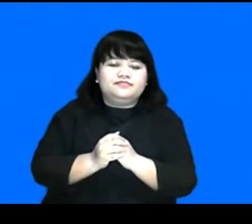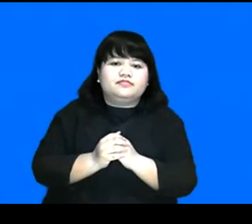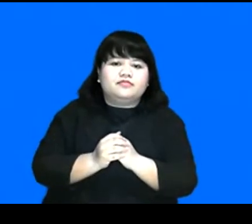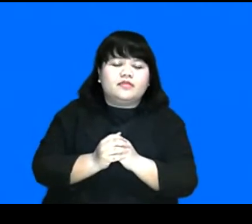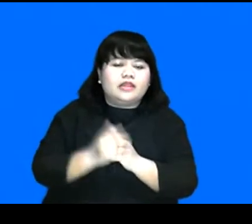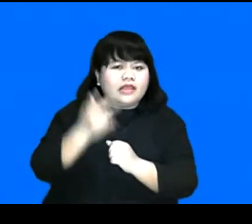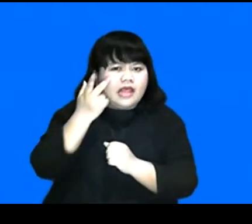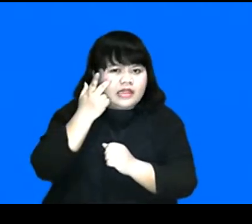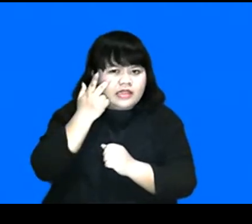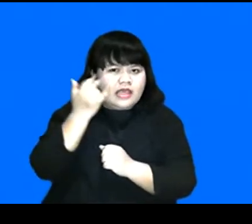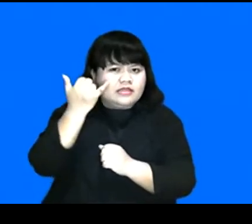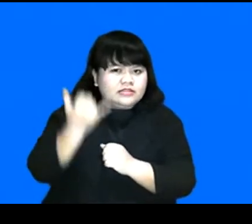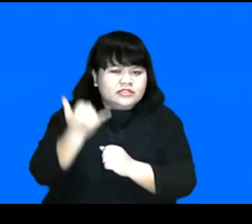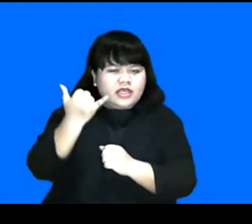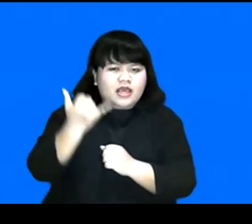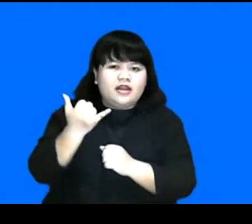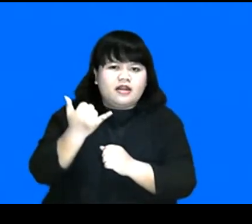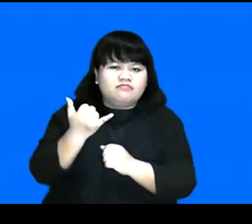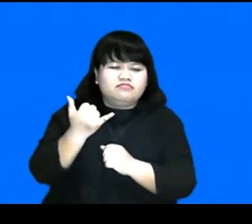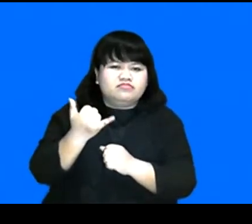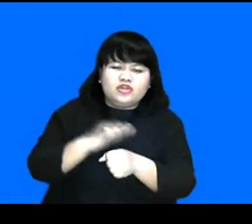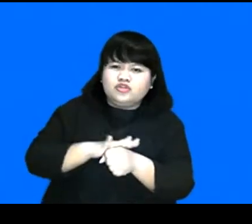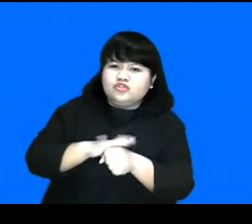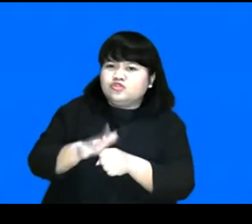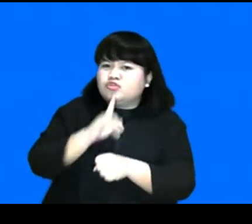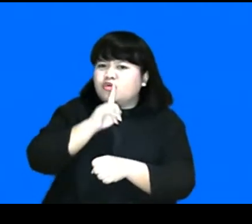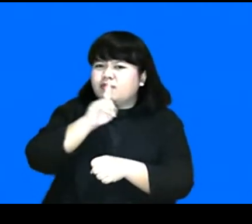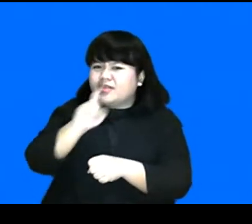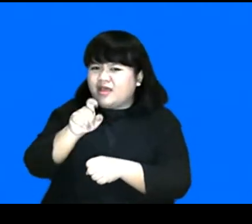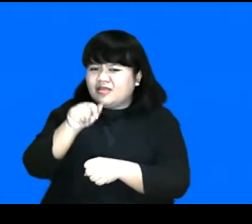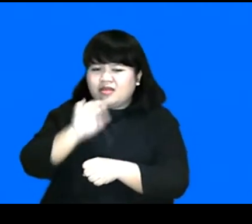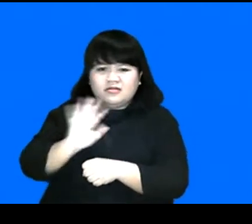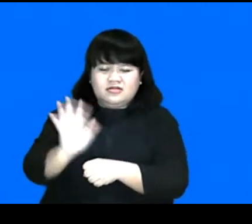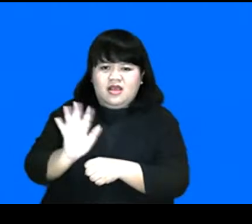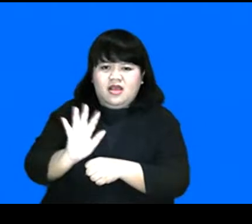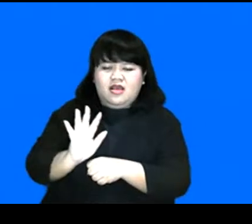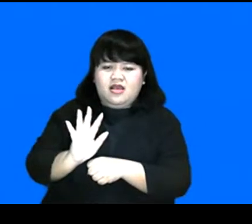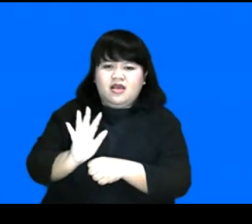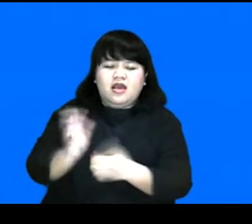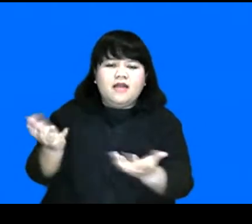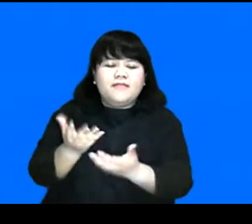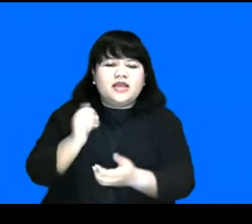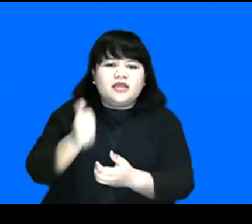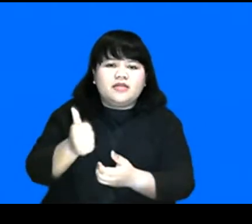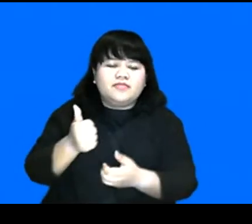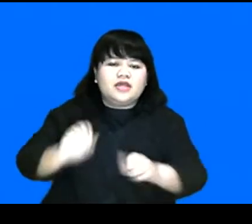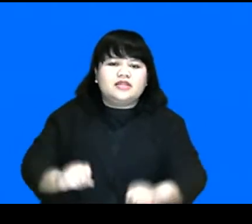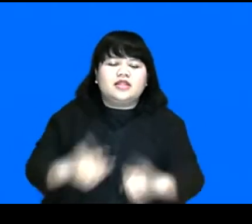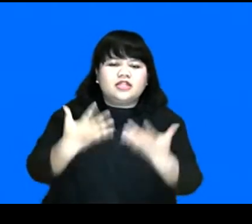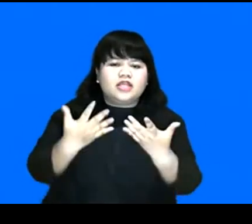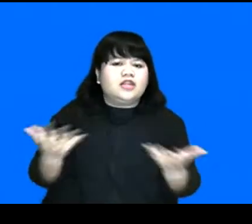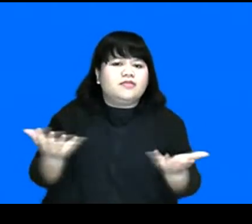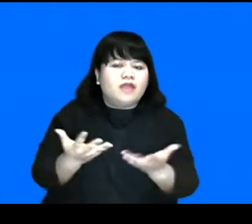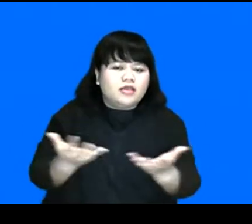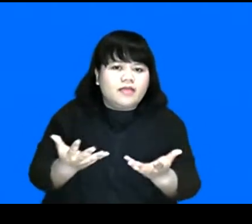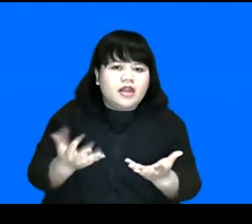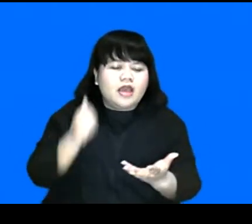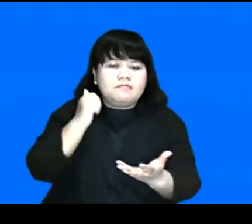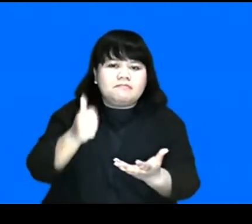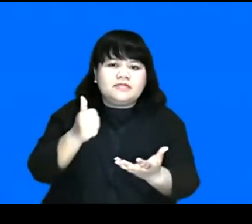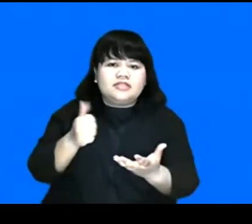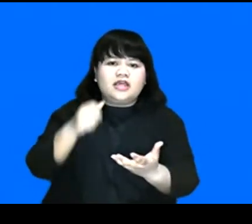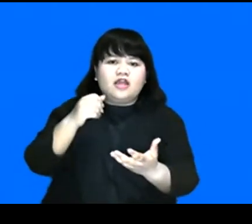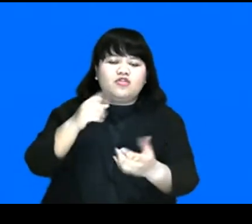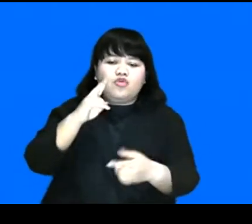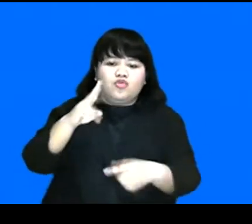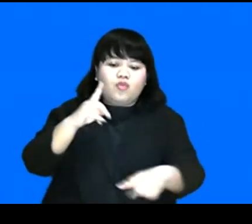of this. How this can happen? How do our governments stand more with the rich, with the ultra